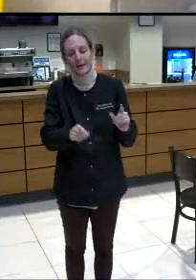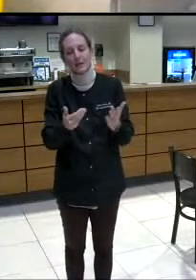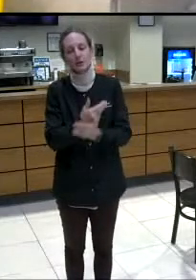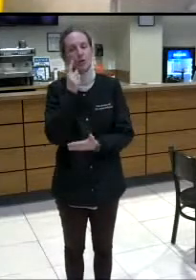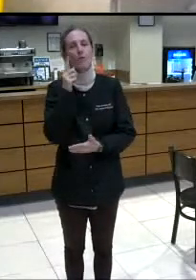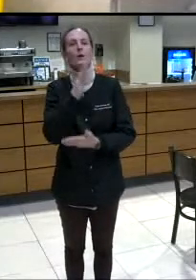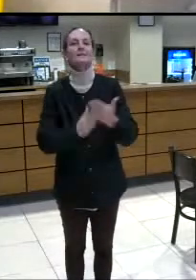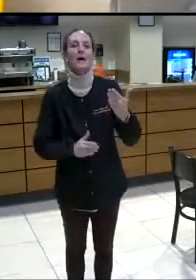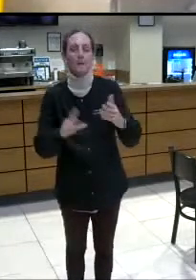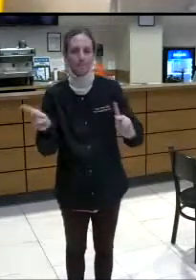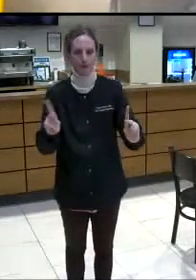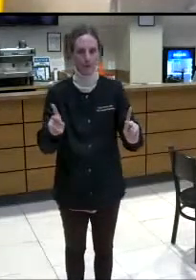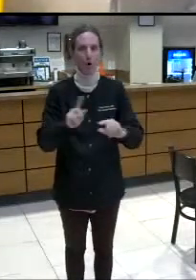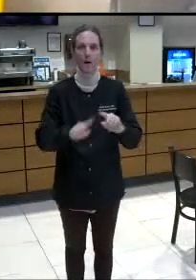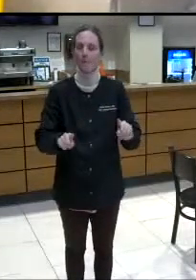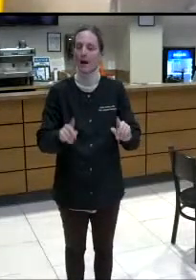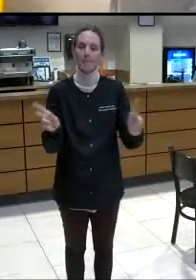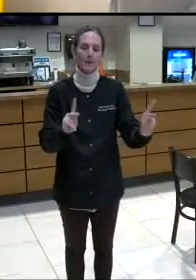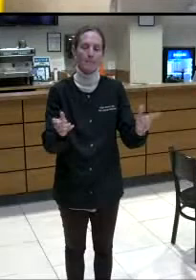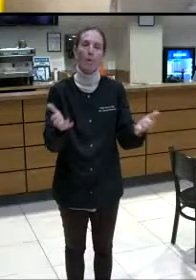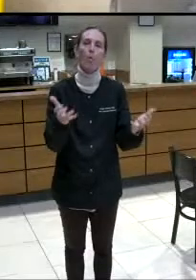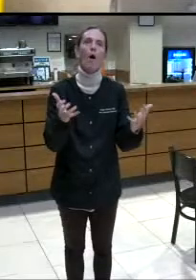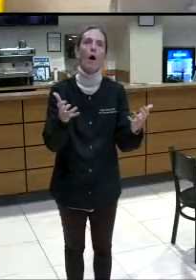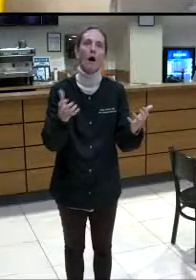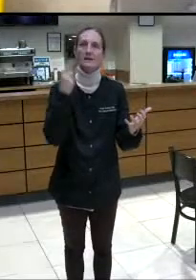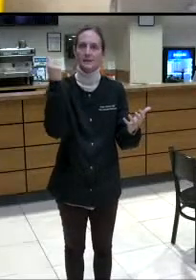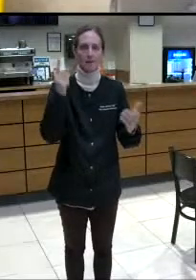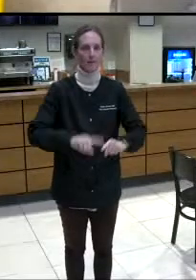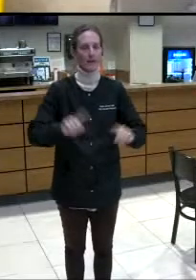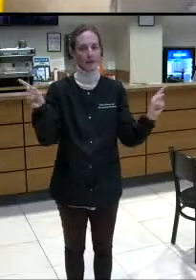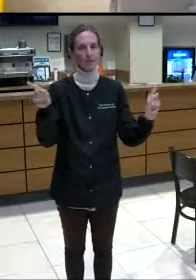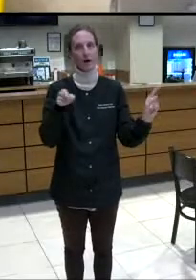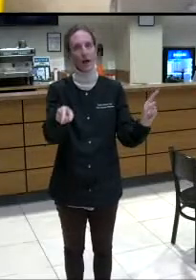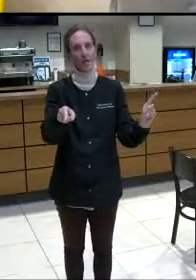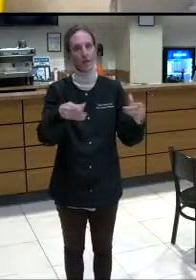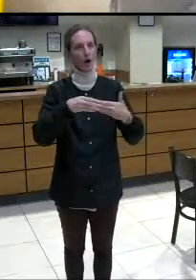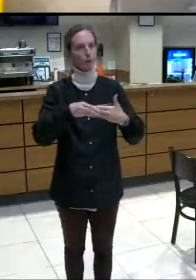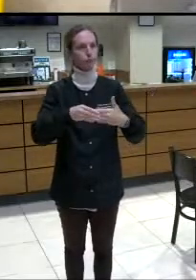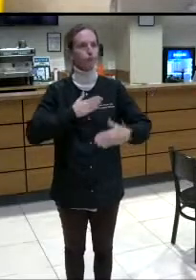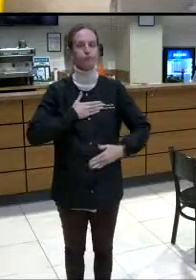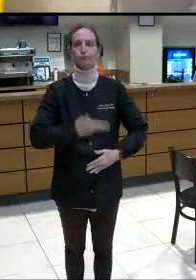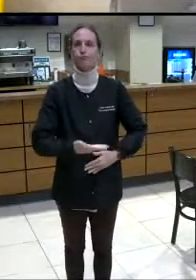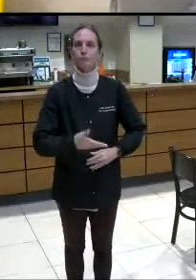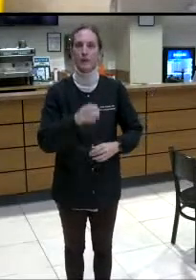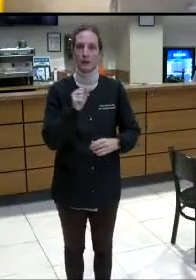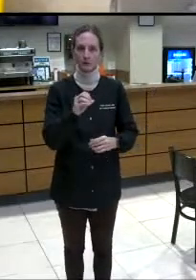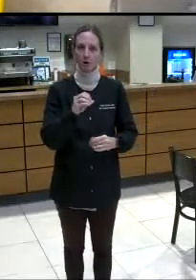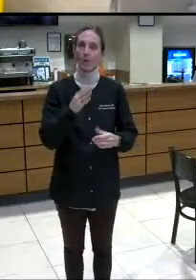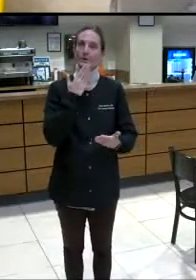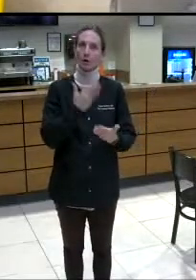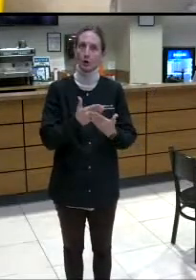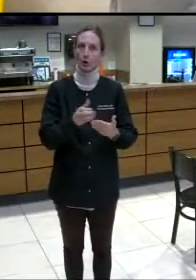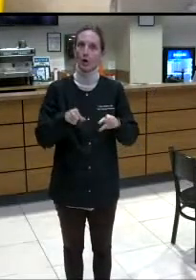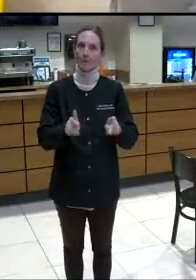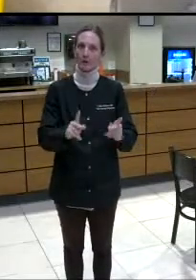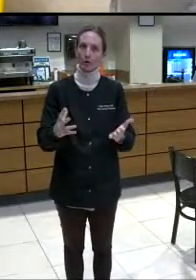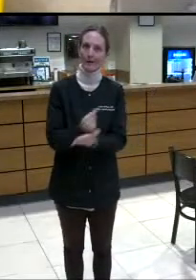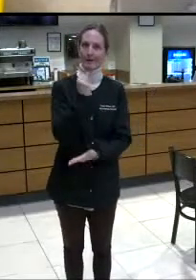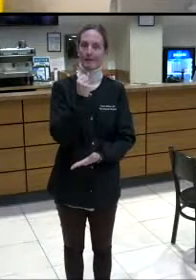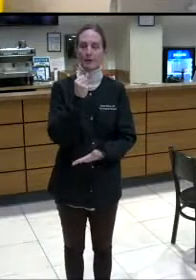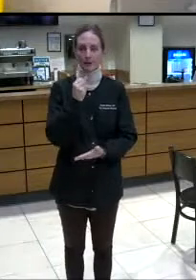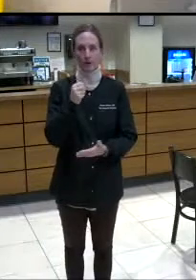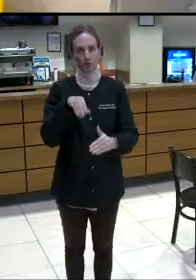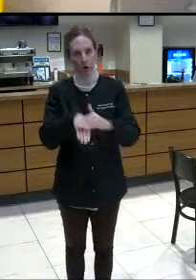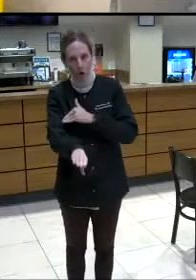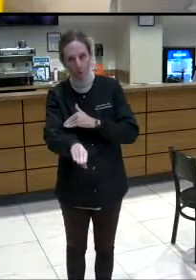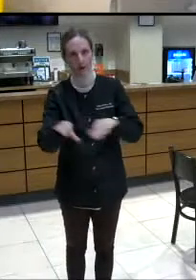will say that people are craving for something different and they're open. And so that's a great opportunity for us to come in and do some wonderful,